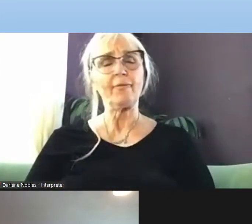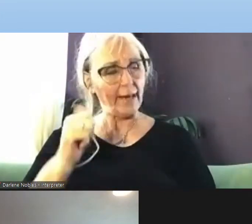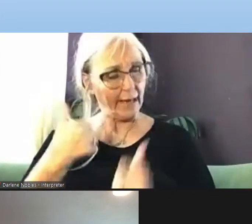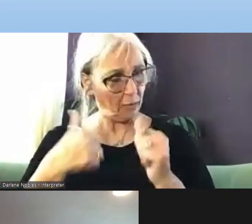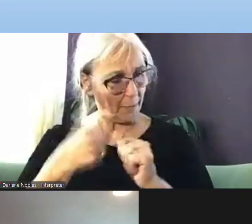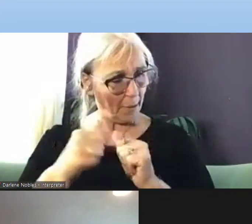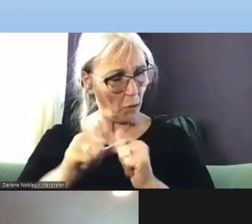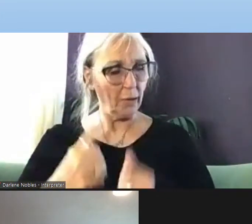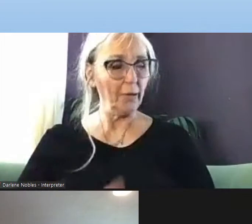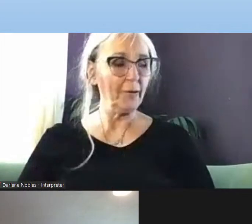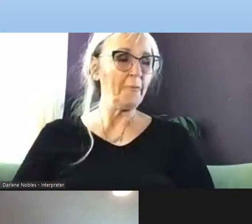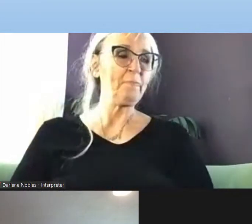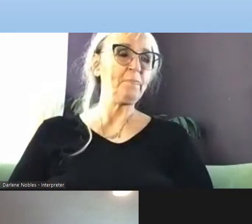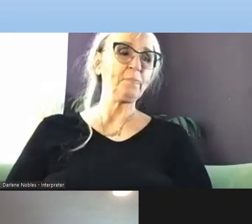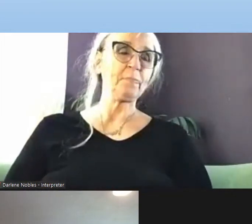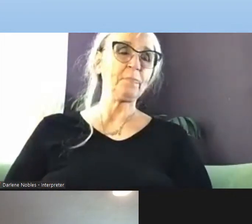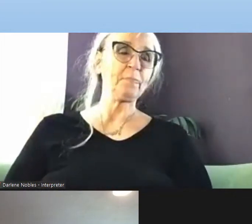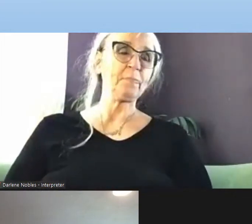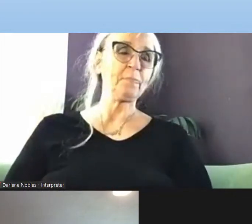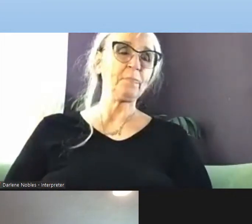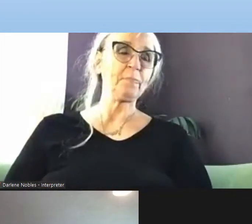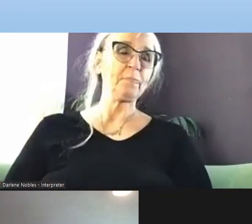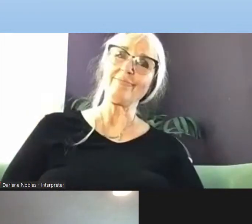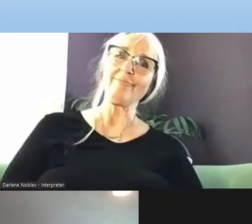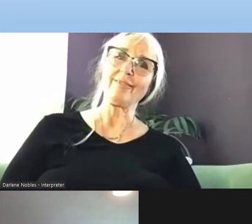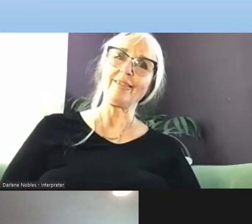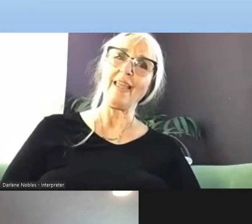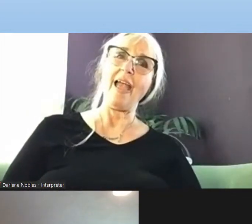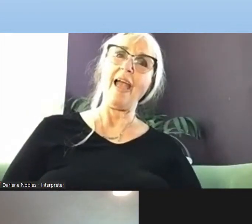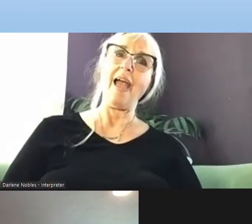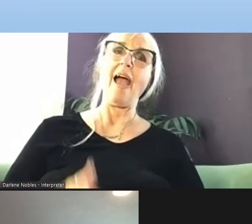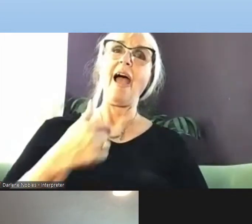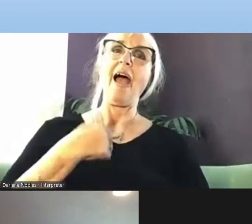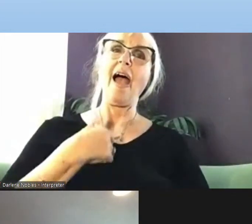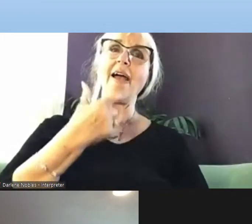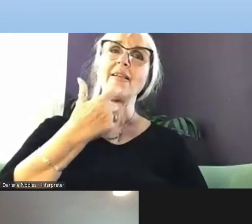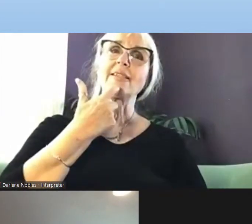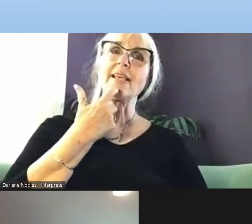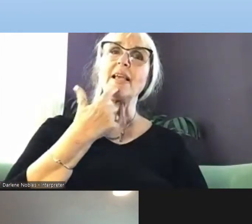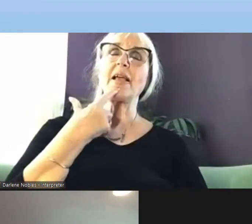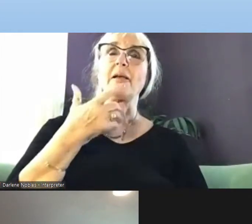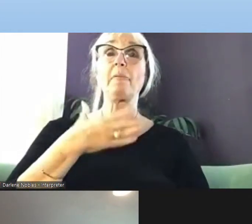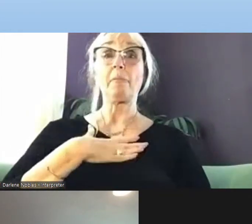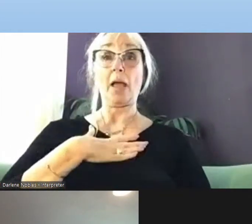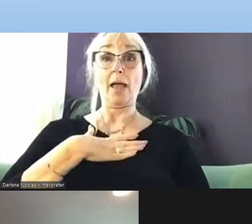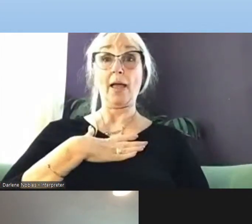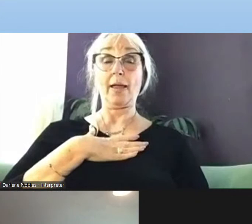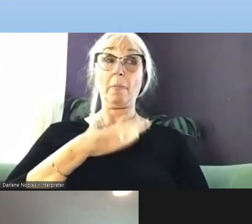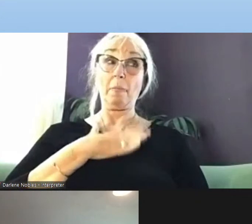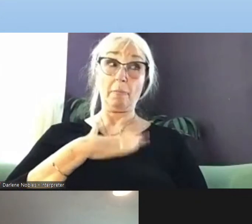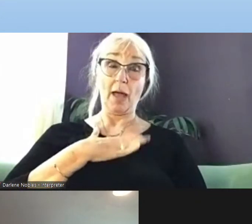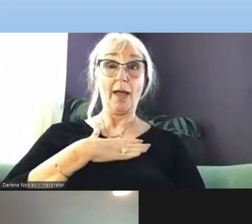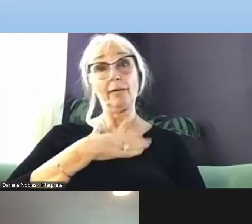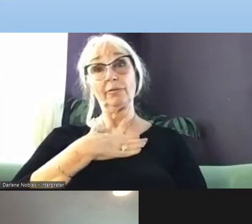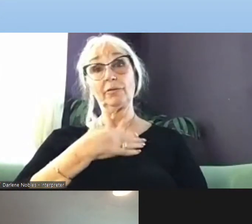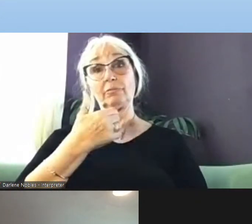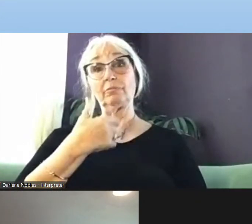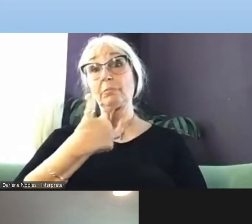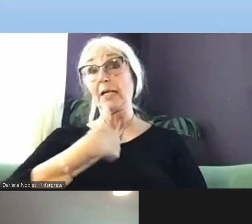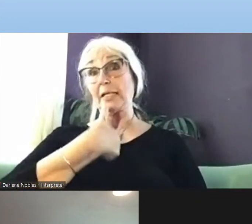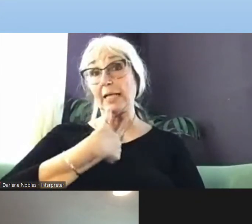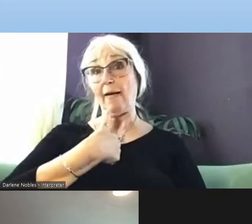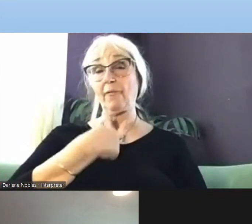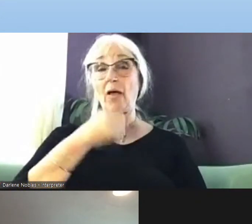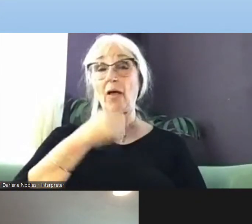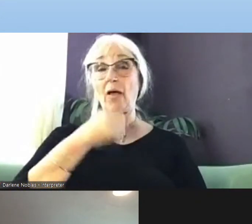Okay. I would say, this is just my own personal observations.